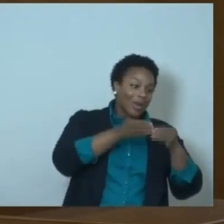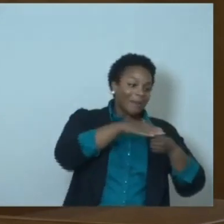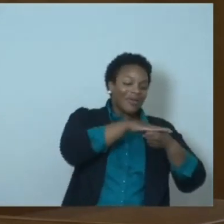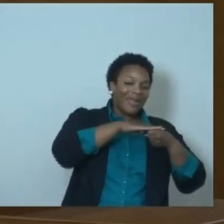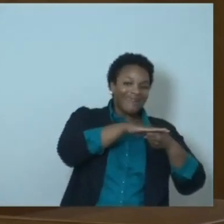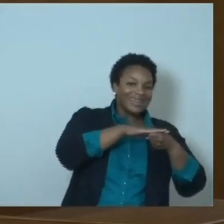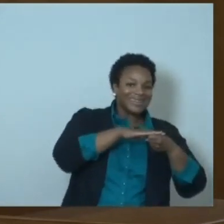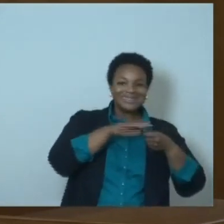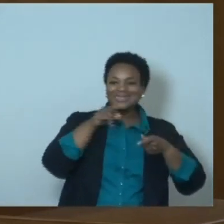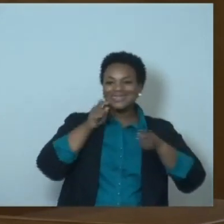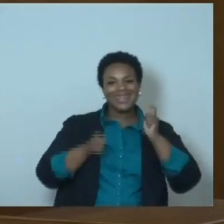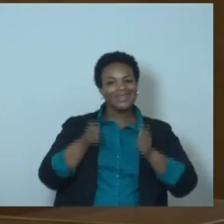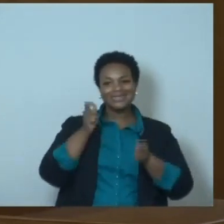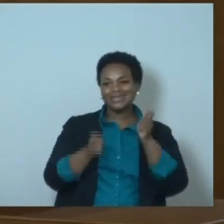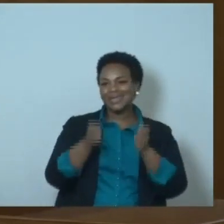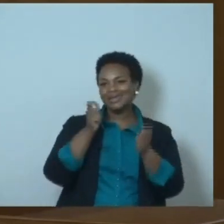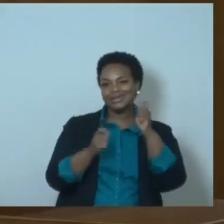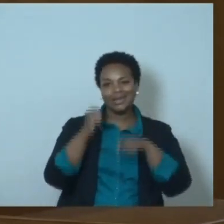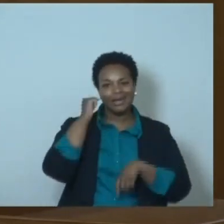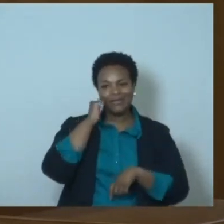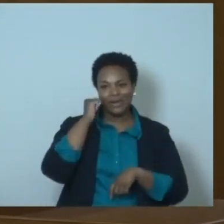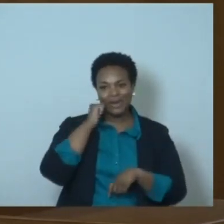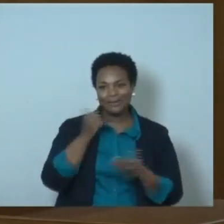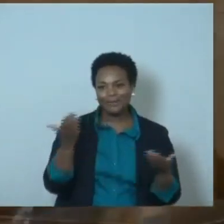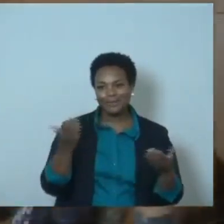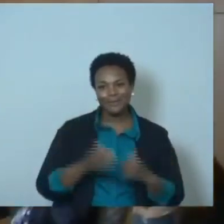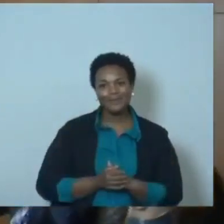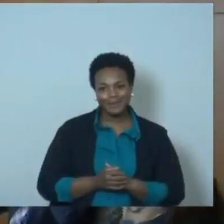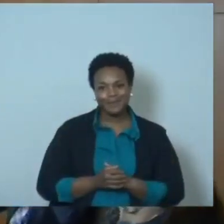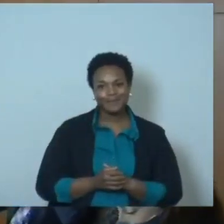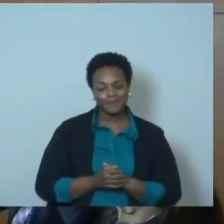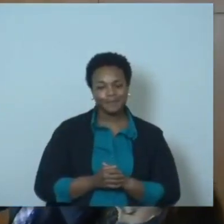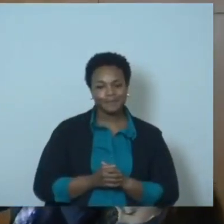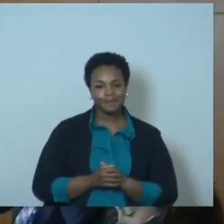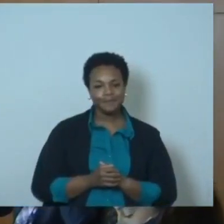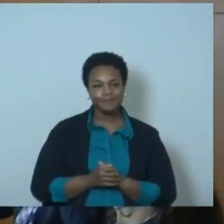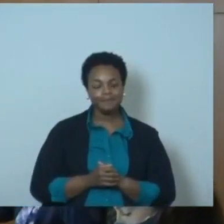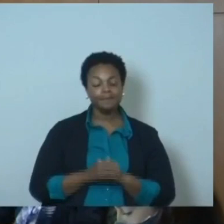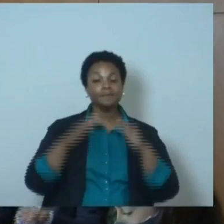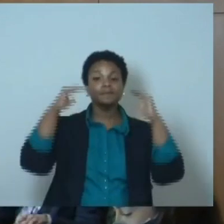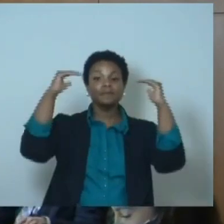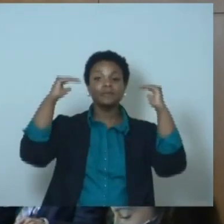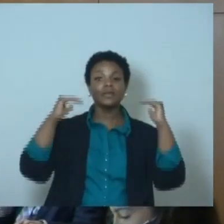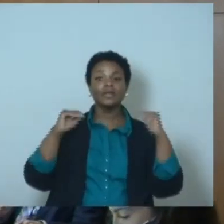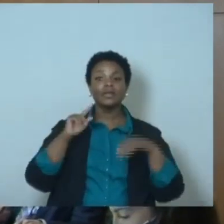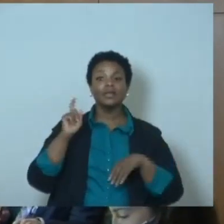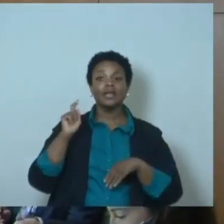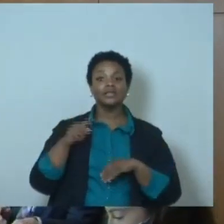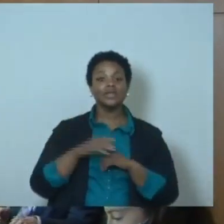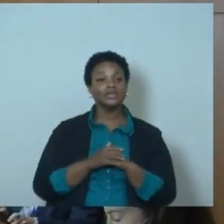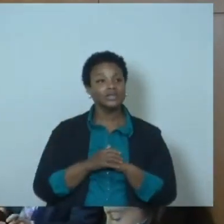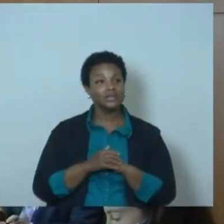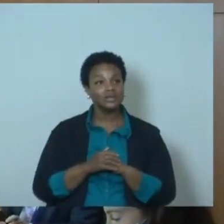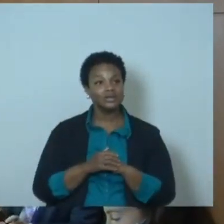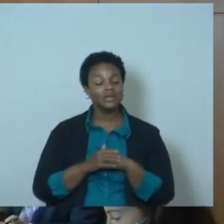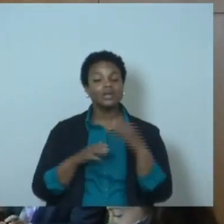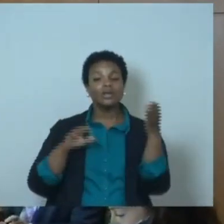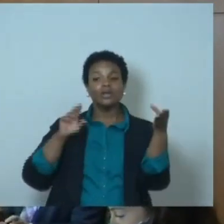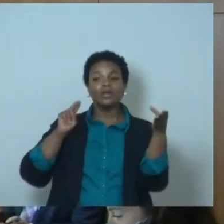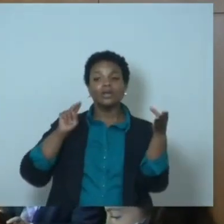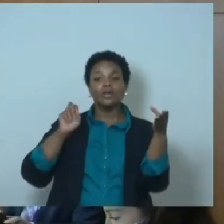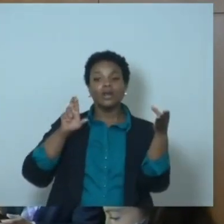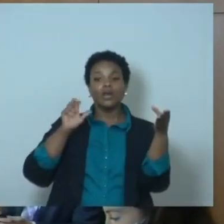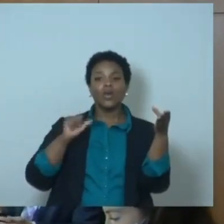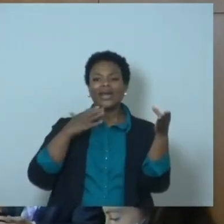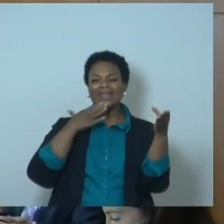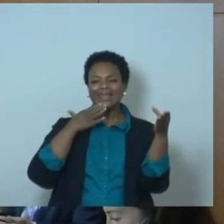temporary and is always changing. Thank you. Next question. Thank you, Governor and Secretary. We're going to come back to Chris McKee